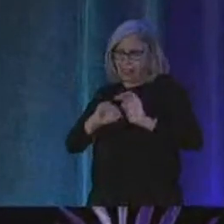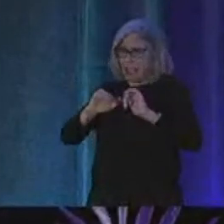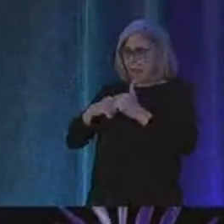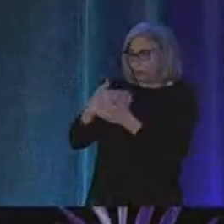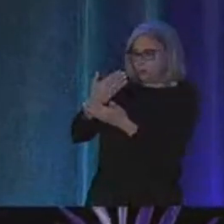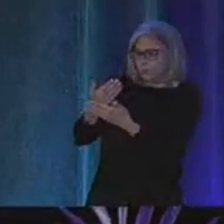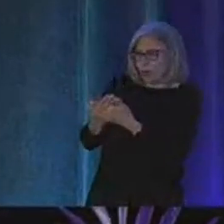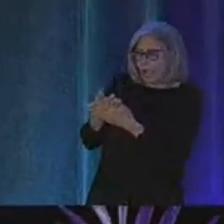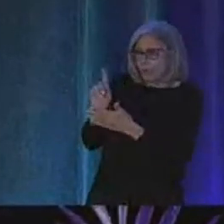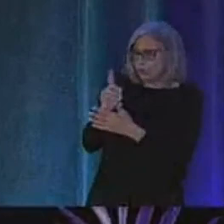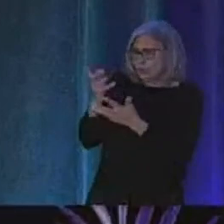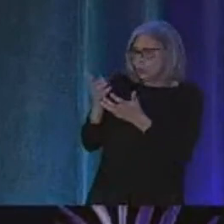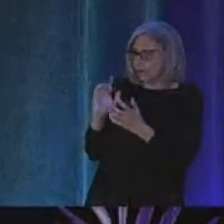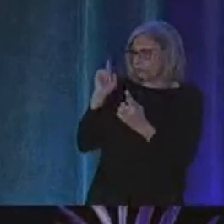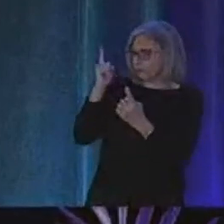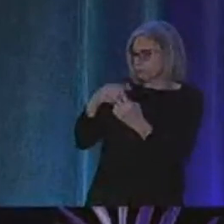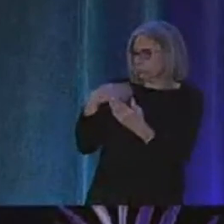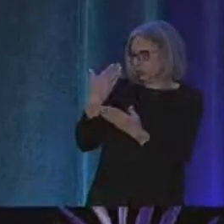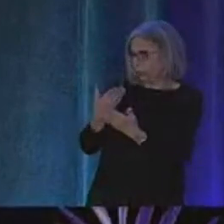to where you want to be.